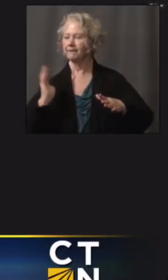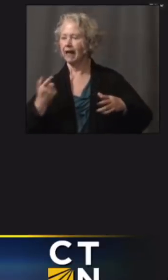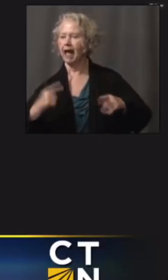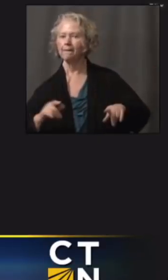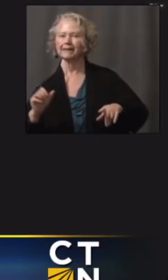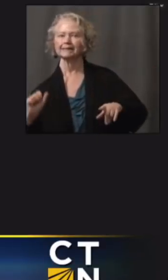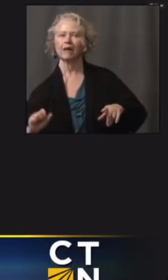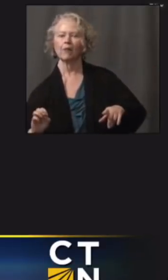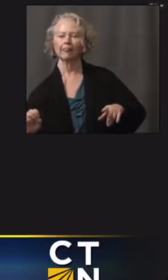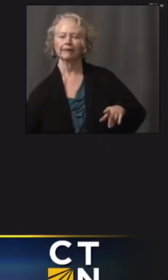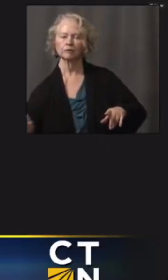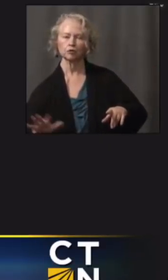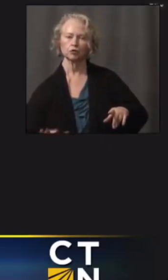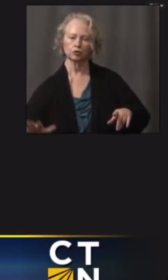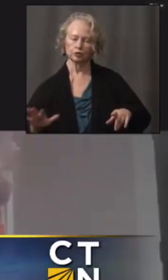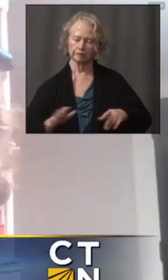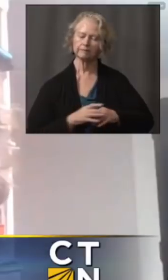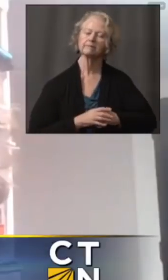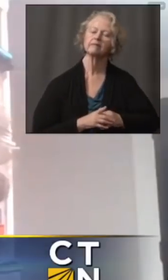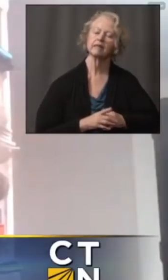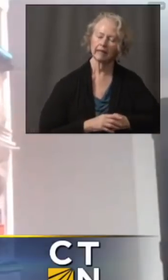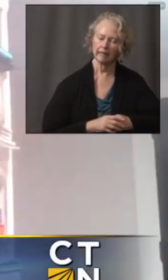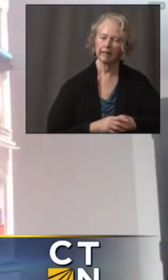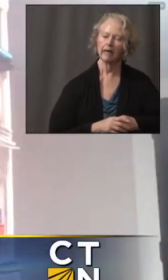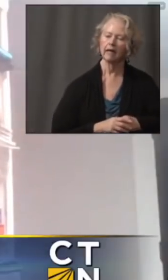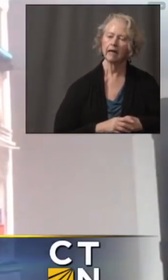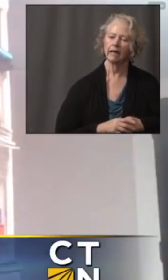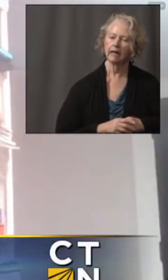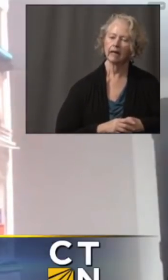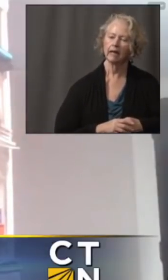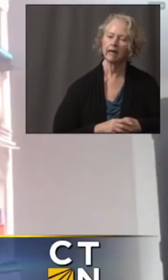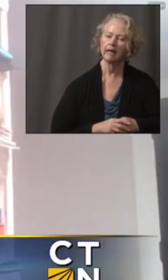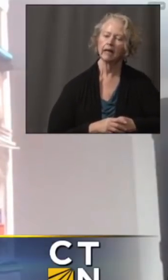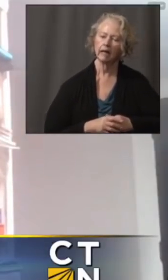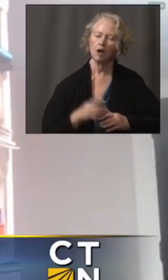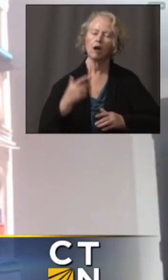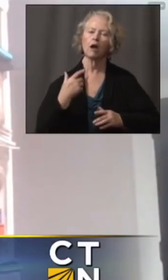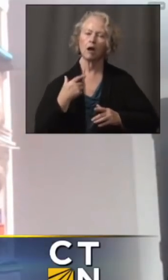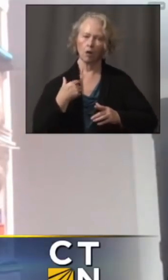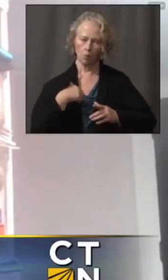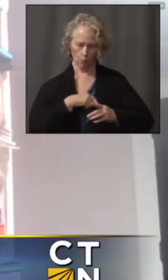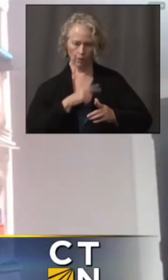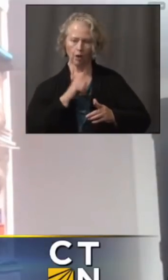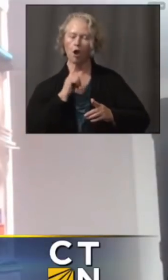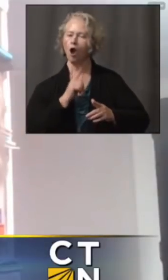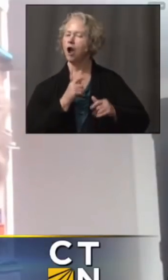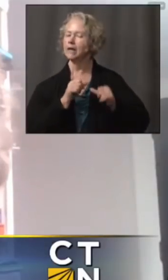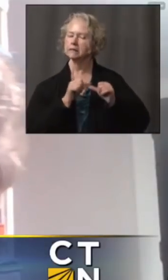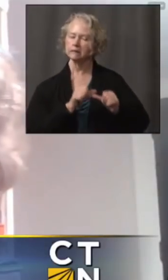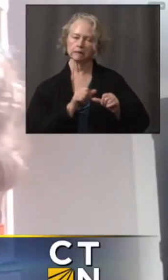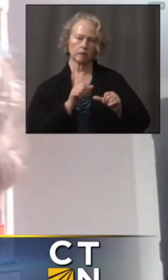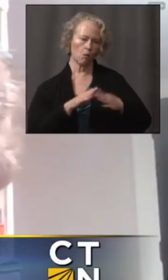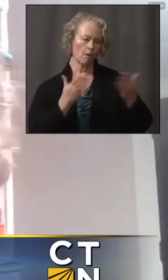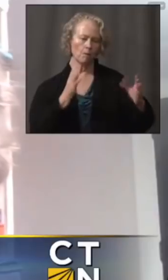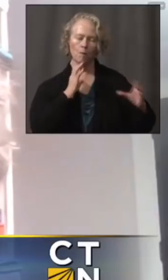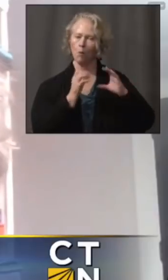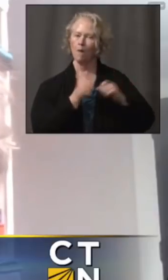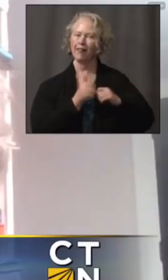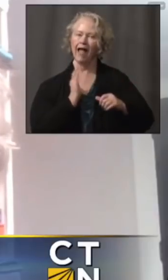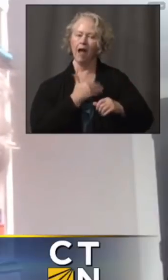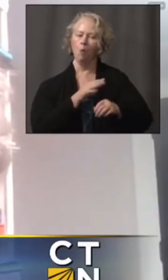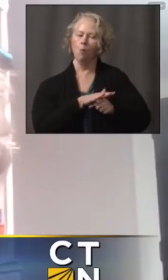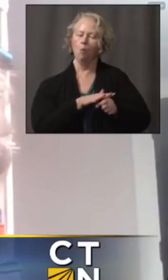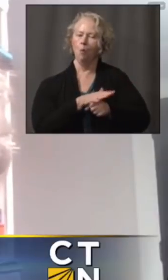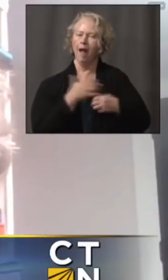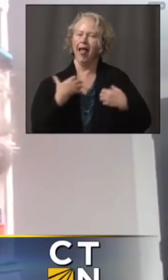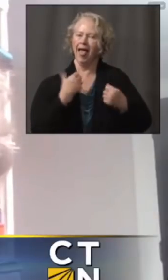Connecticut? Yeah, so we are in really continuous communication with our local health districts about